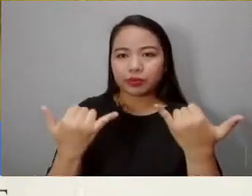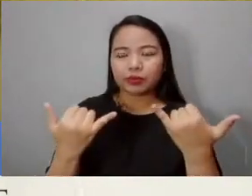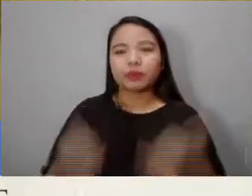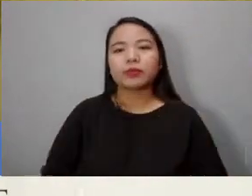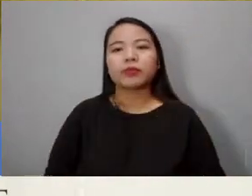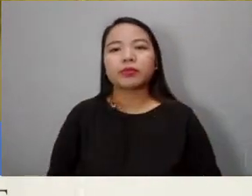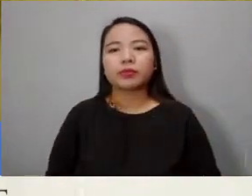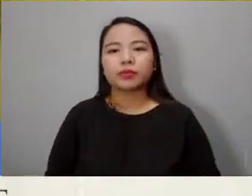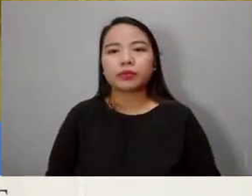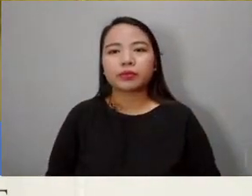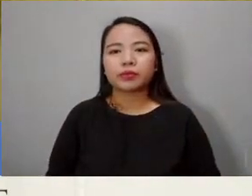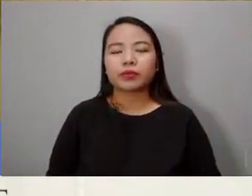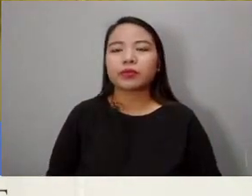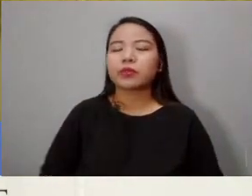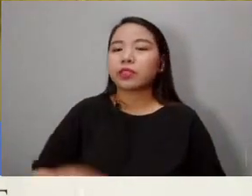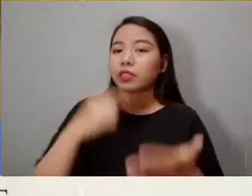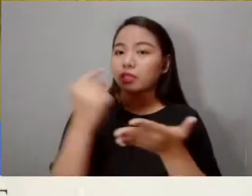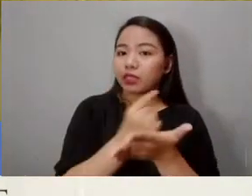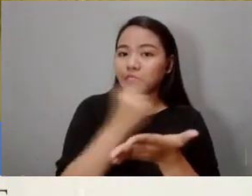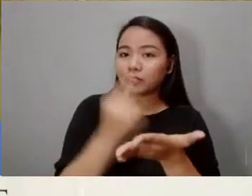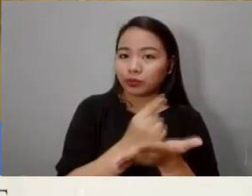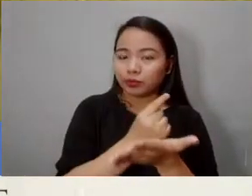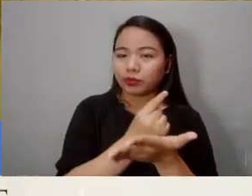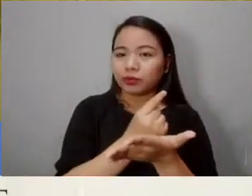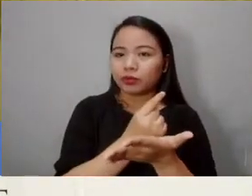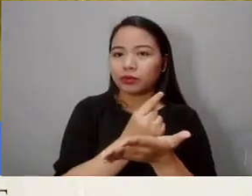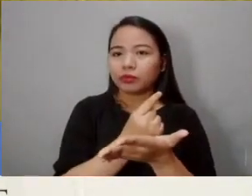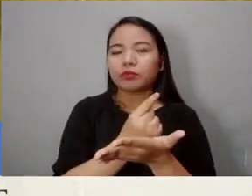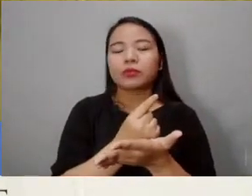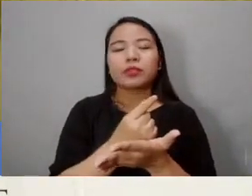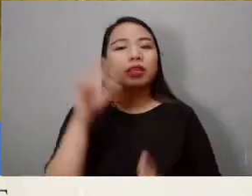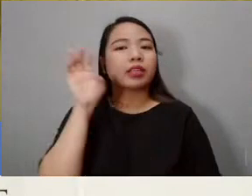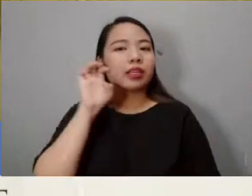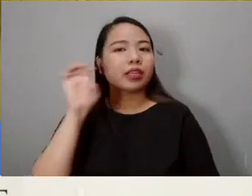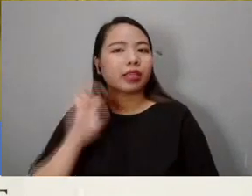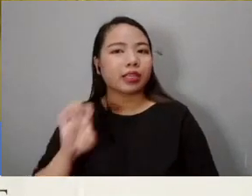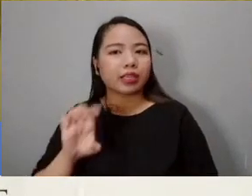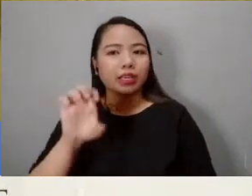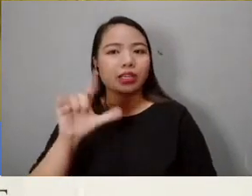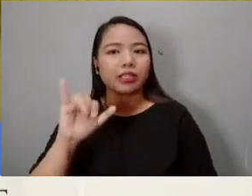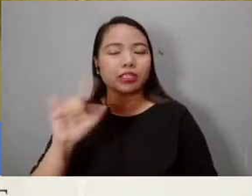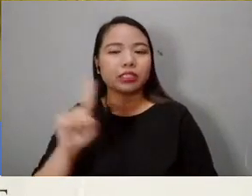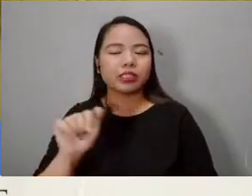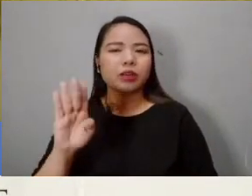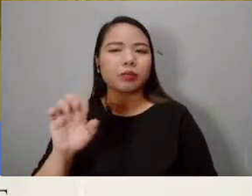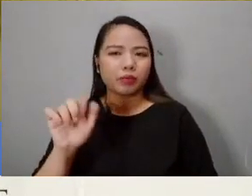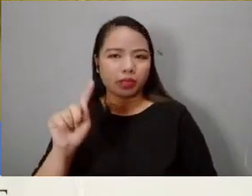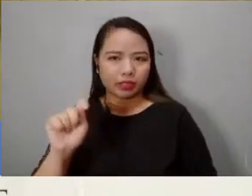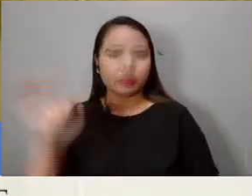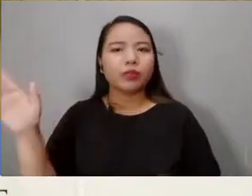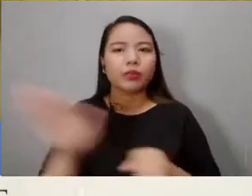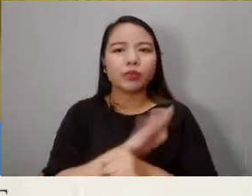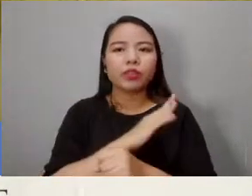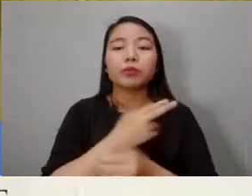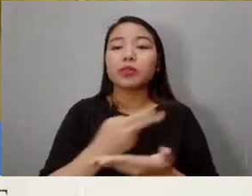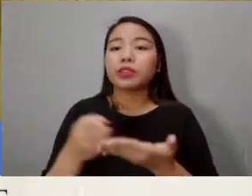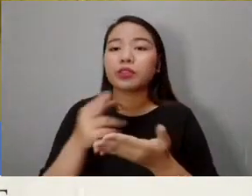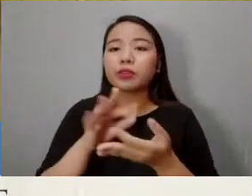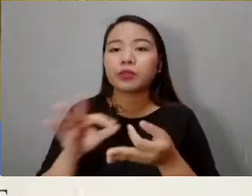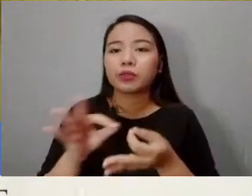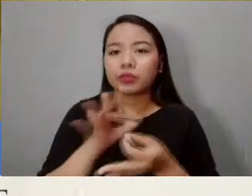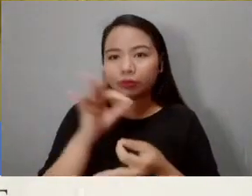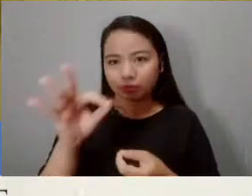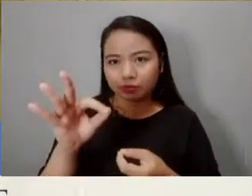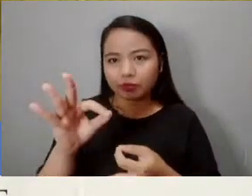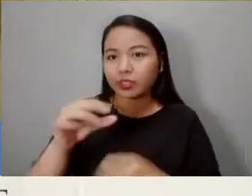In the Gospel, Elizabeth, filled with the Holy Spirit, greeted